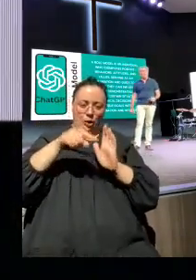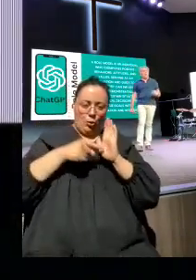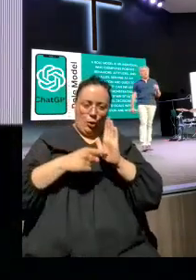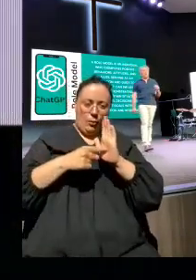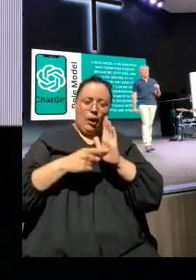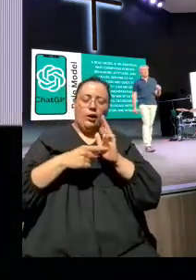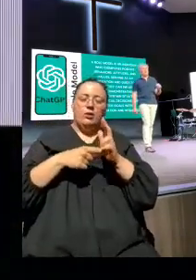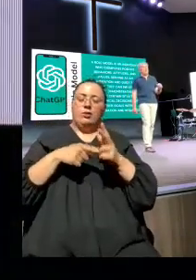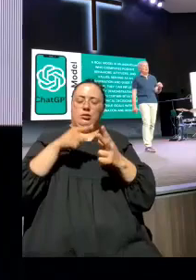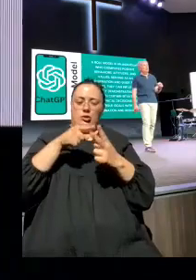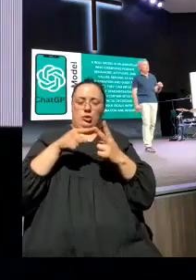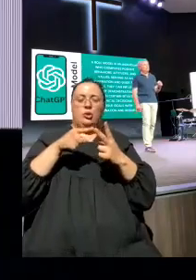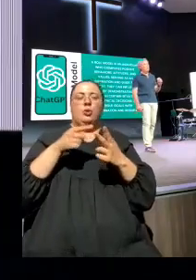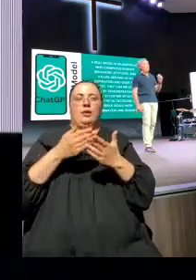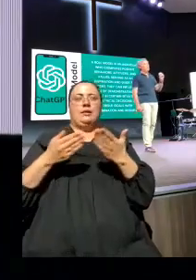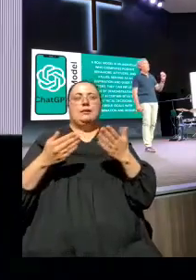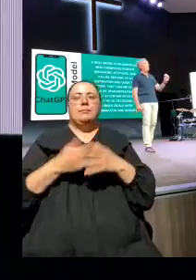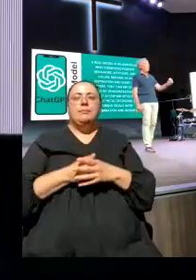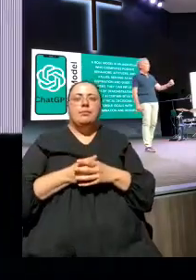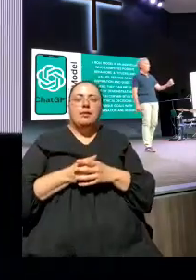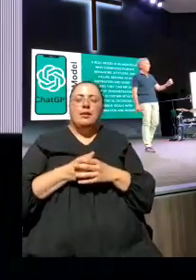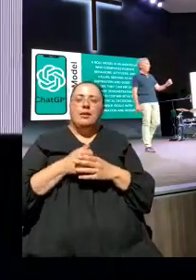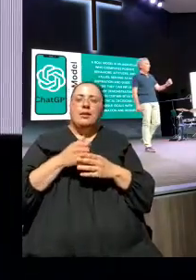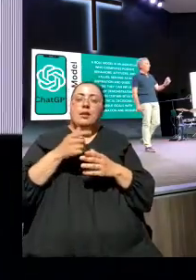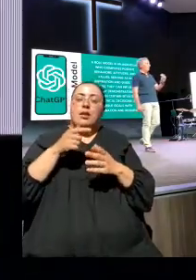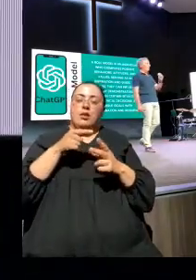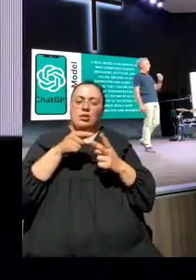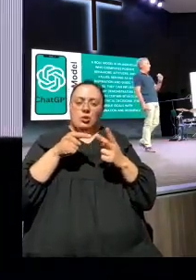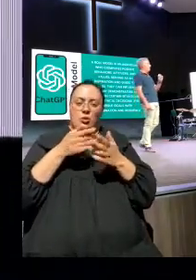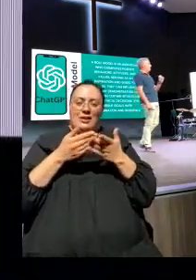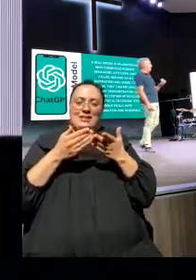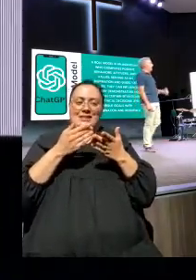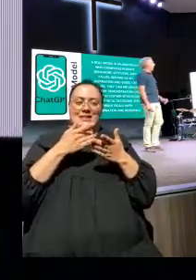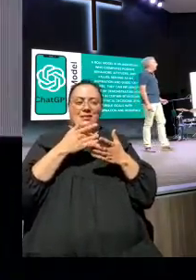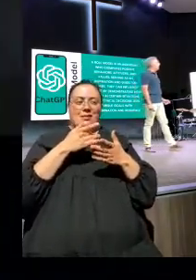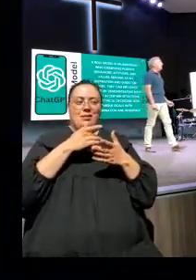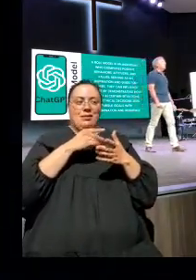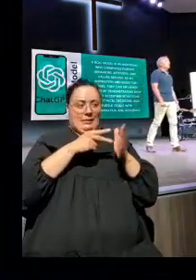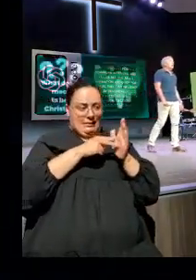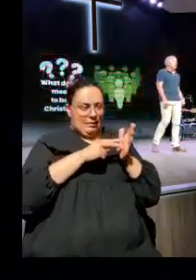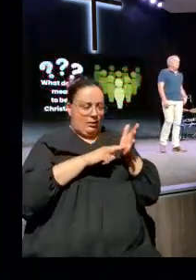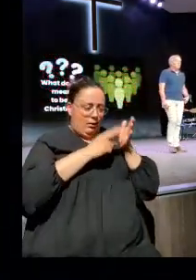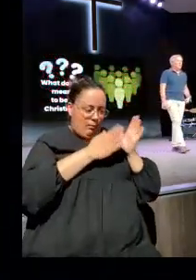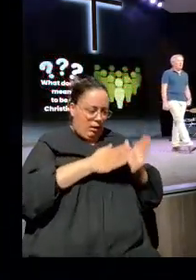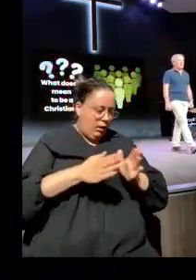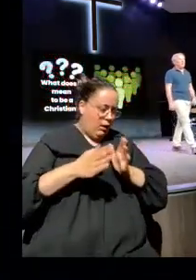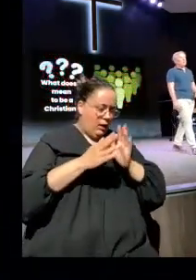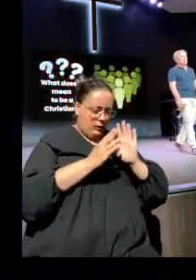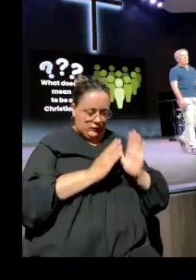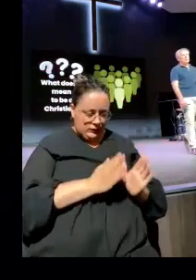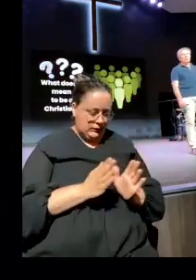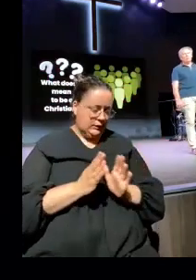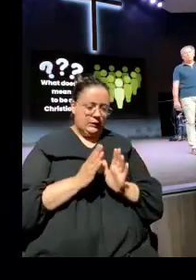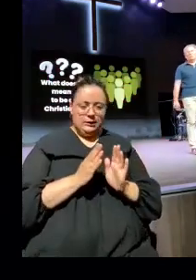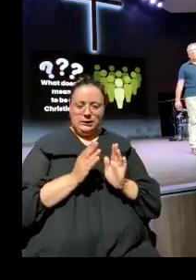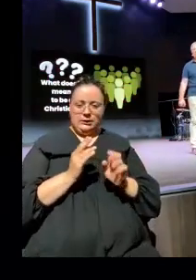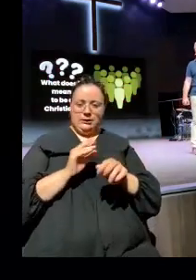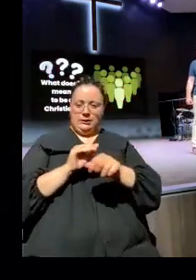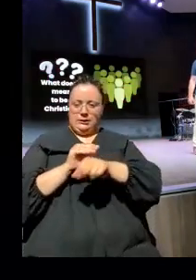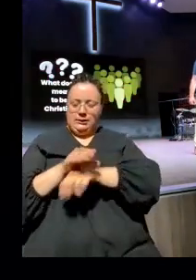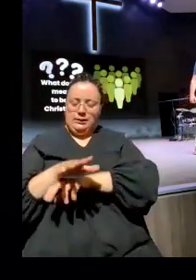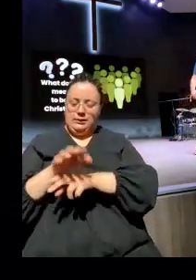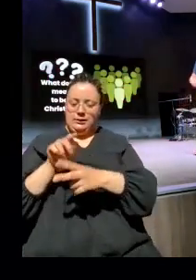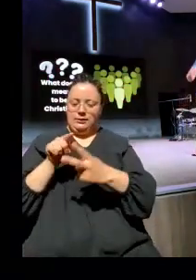A lot of that comes unintentionally, doesn't it? Because think to yourself, if I were to ask you a question, what does it mean to be a